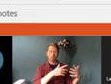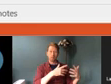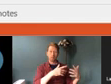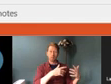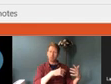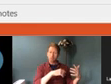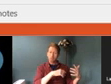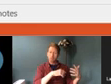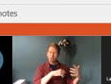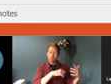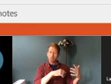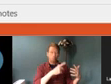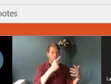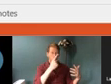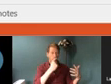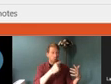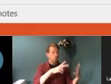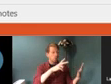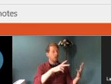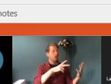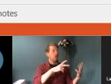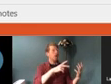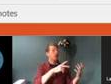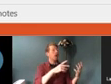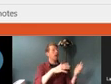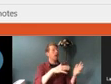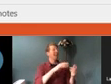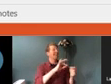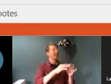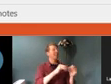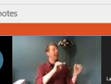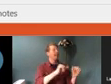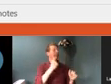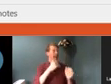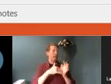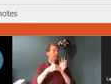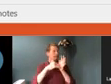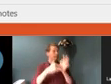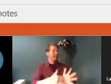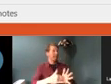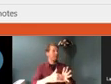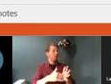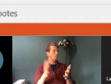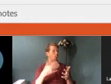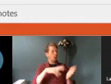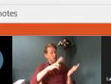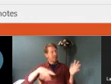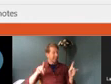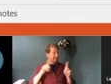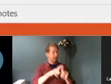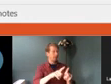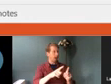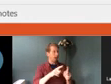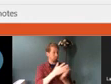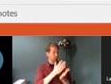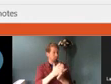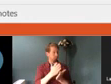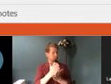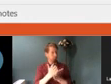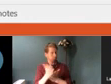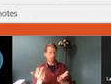reactions millions in parallel. So obviously that helps with the cost. Also, these are very well automated,